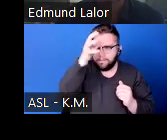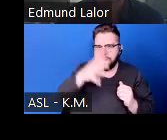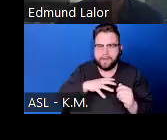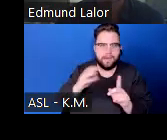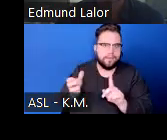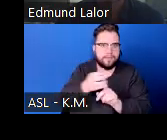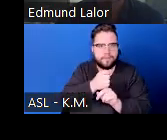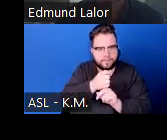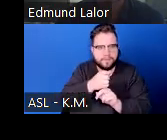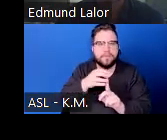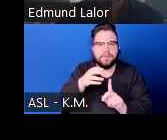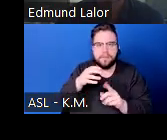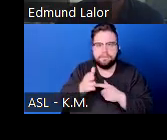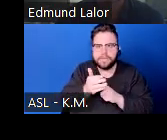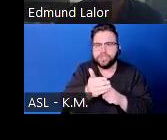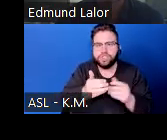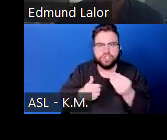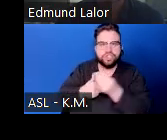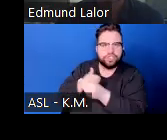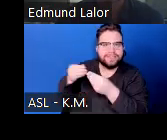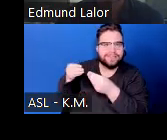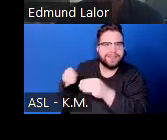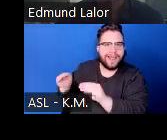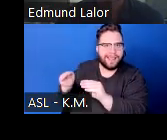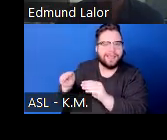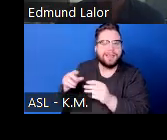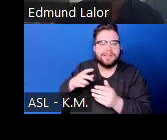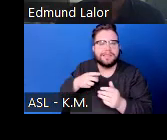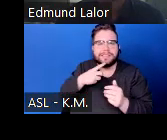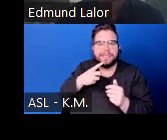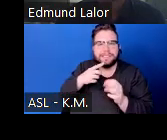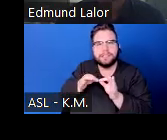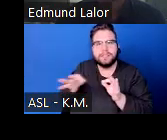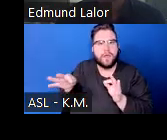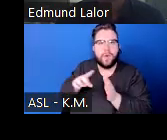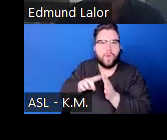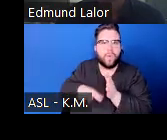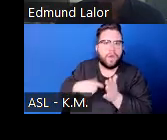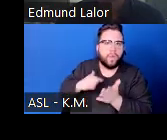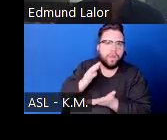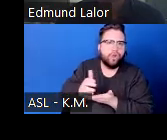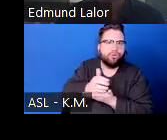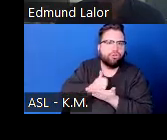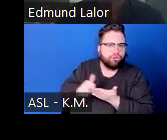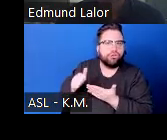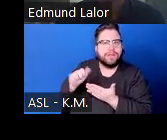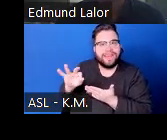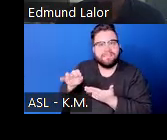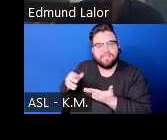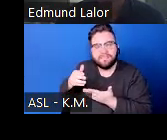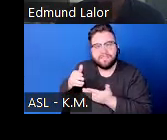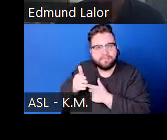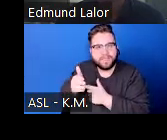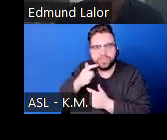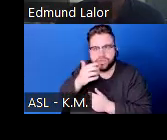in the market if the flesh is good? What will he bring in the market if the flesh is good? And now if I play the degraded version again,